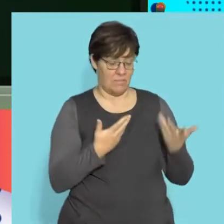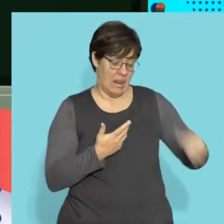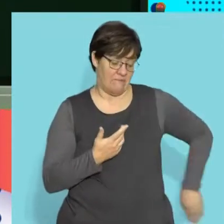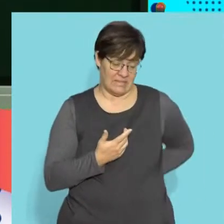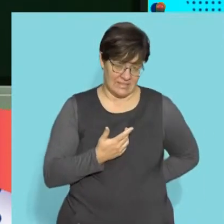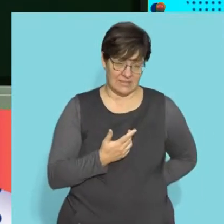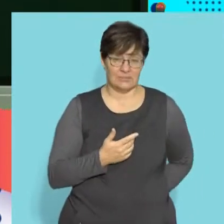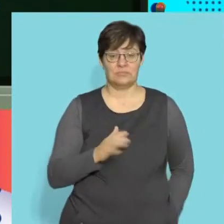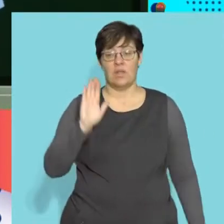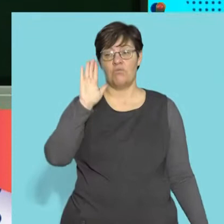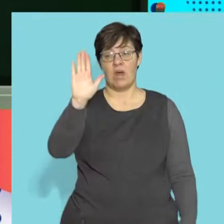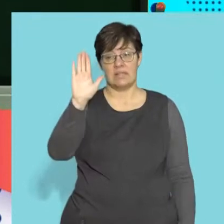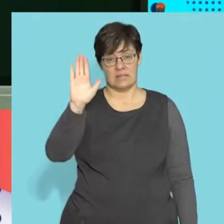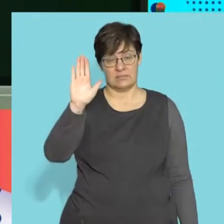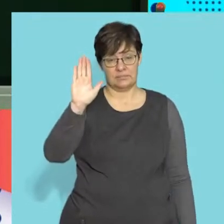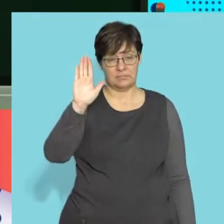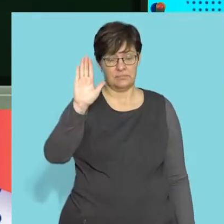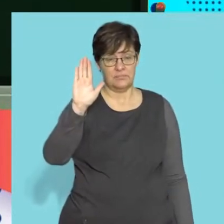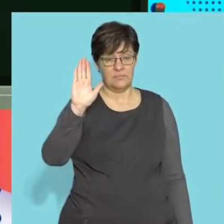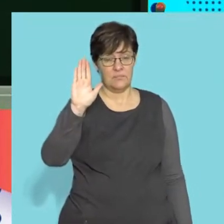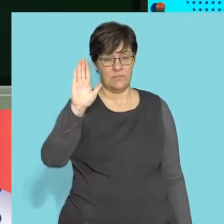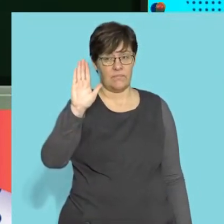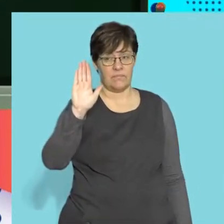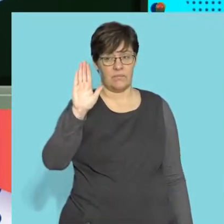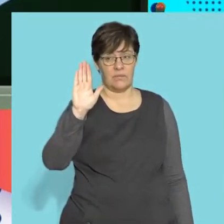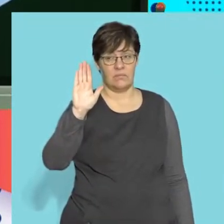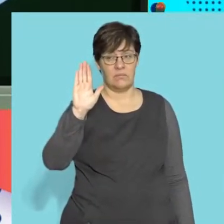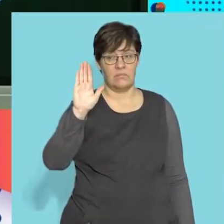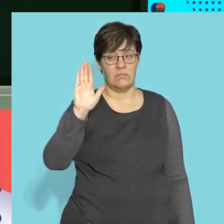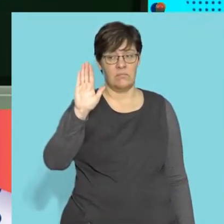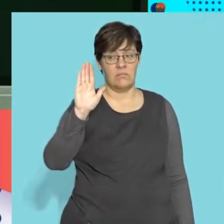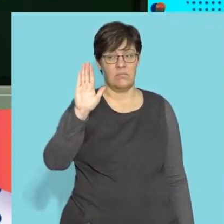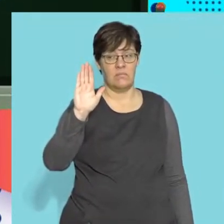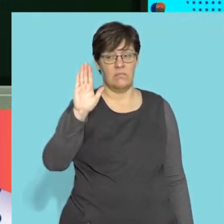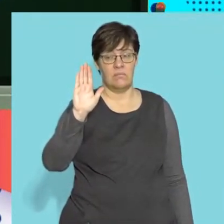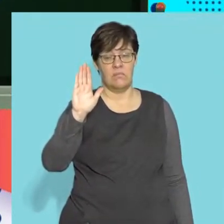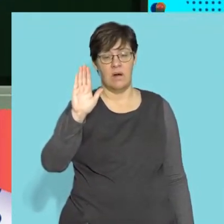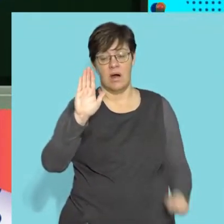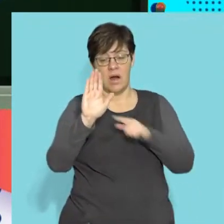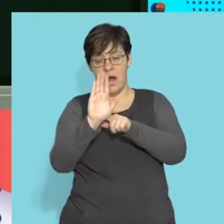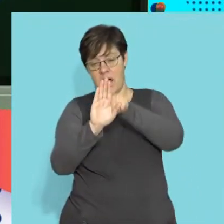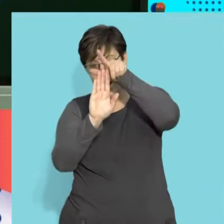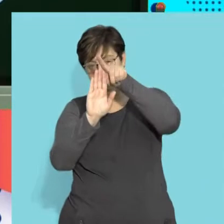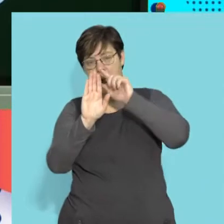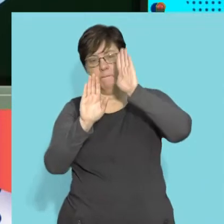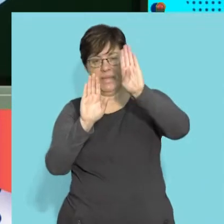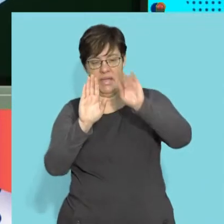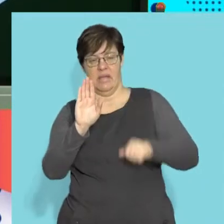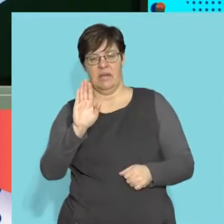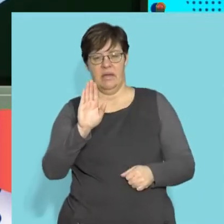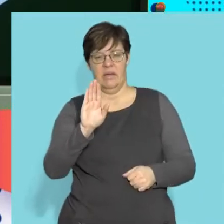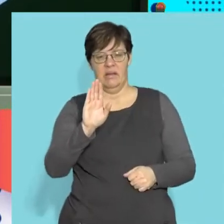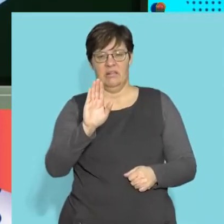I'm left-handed, so I'm putting my left hand away. We've got the ideas of the direction of the magnetic